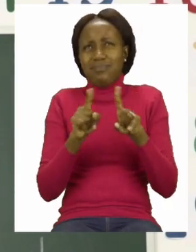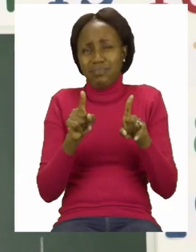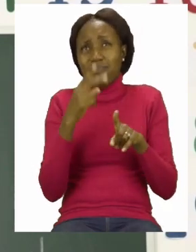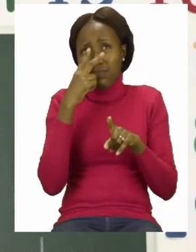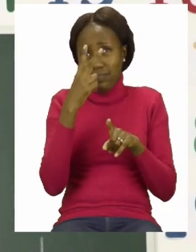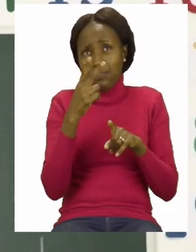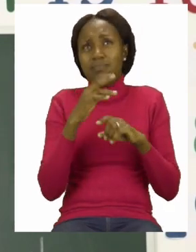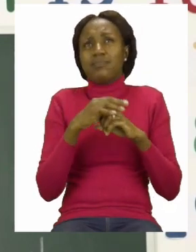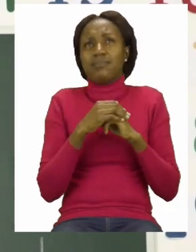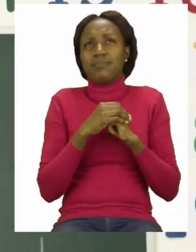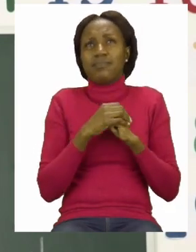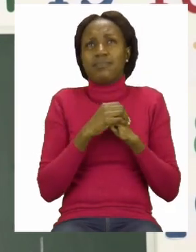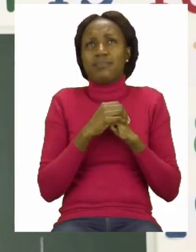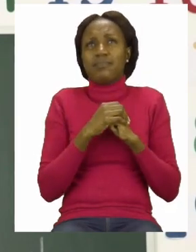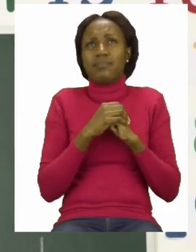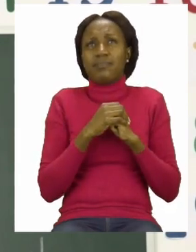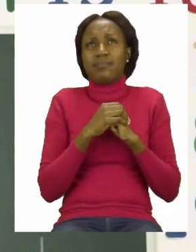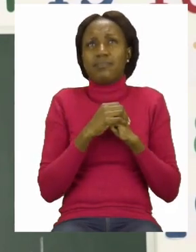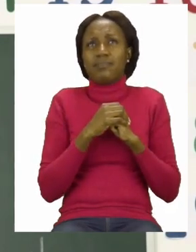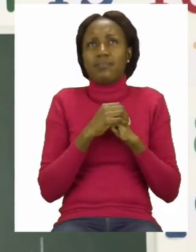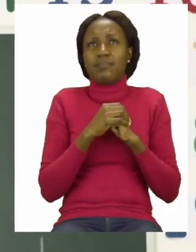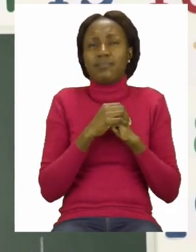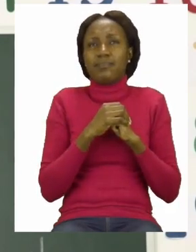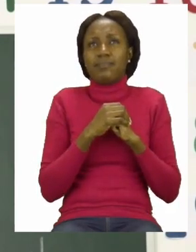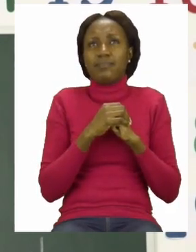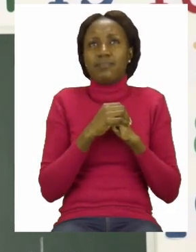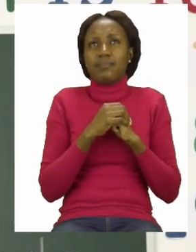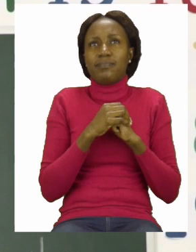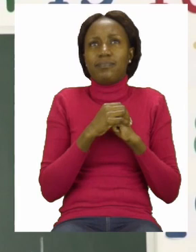just before the top line and it goes